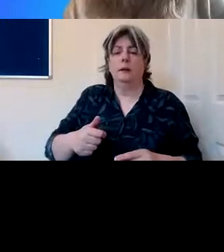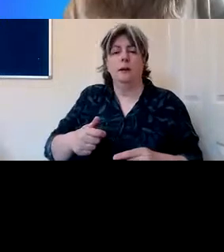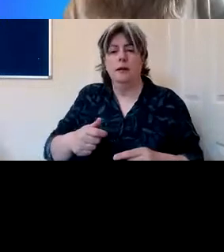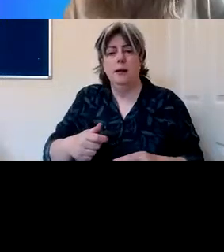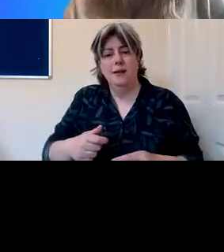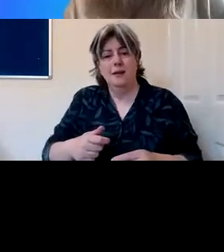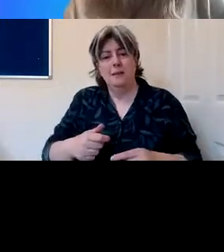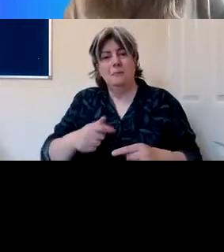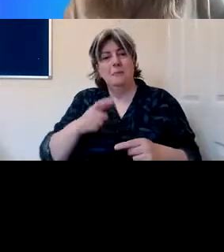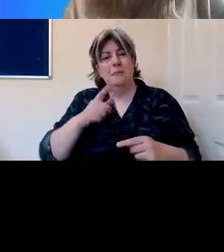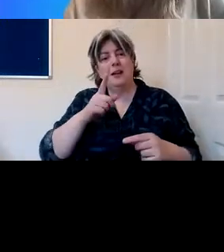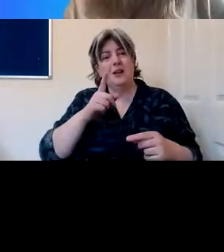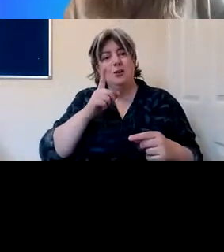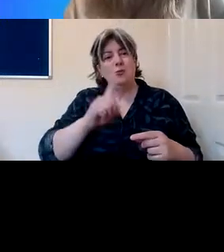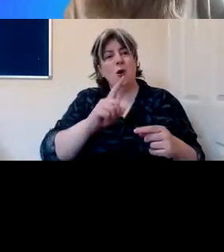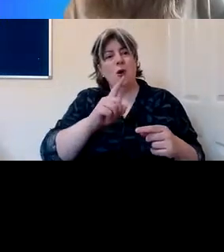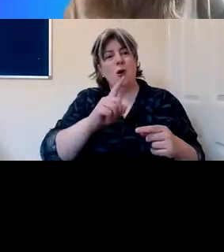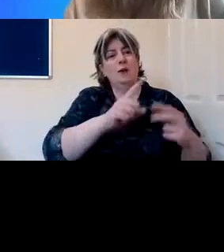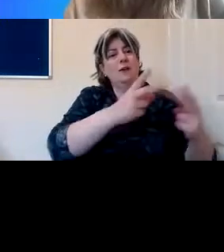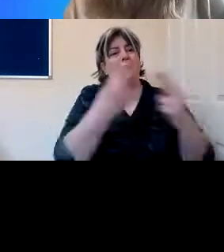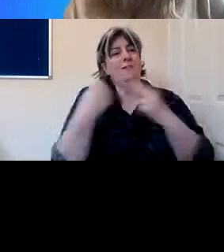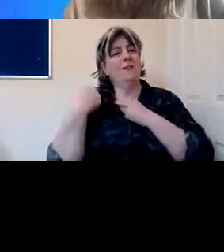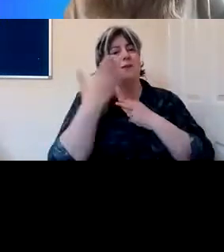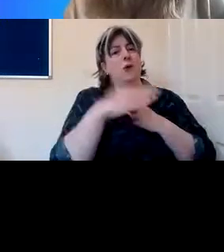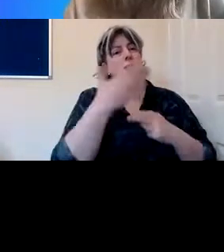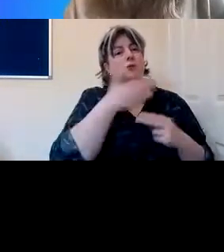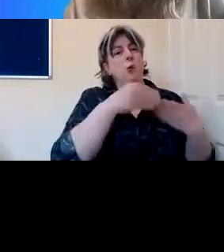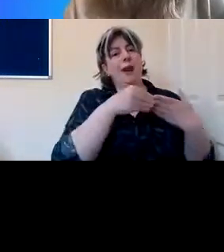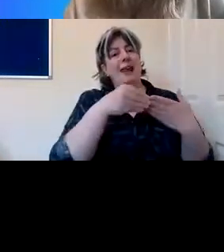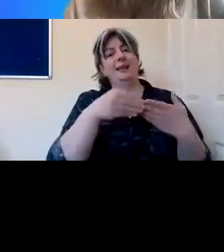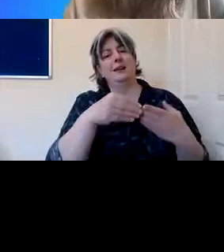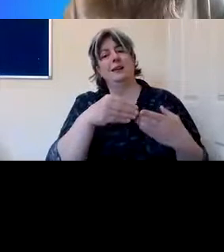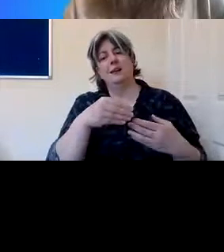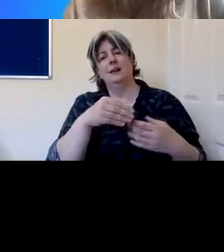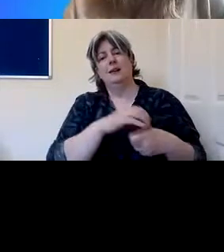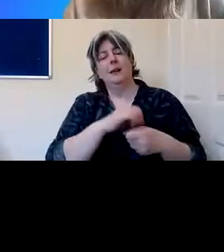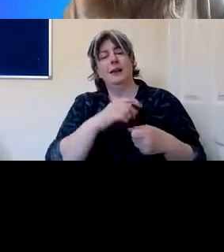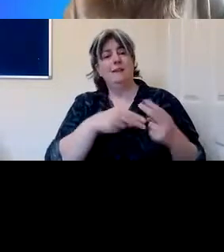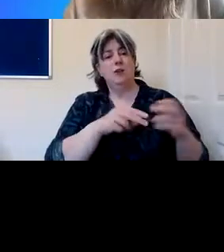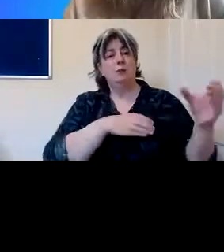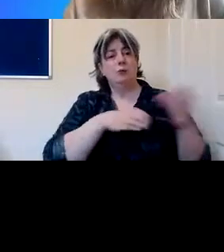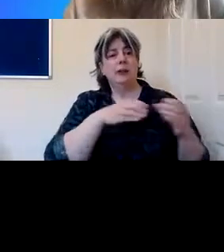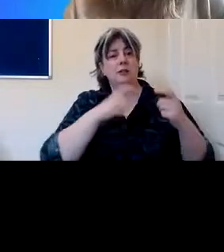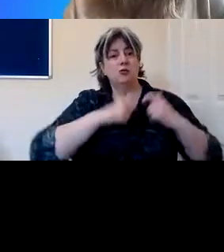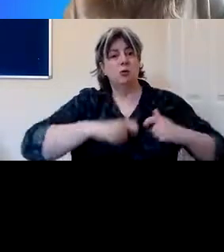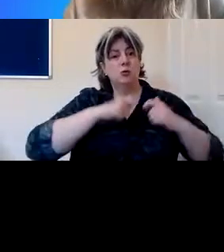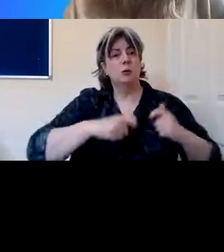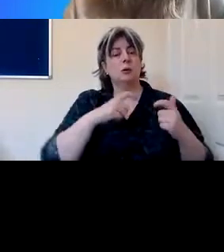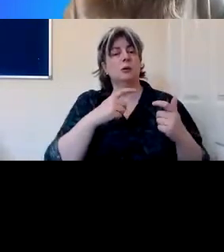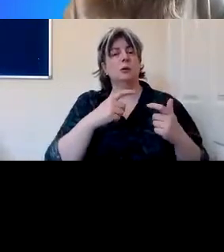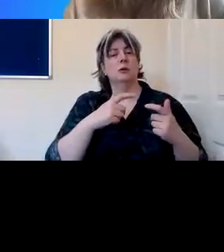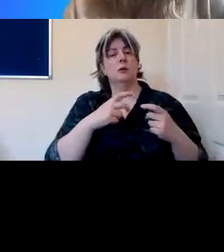from the school leader, because even if you've bought into that school social workers, more nursery nurse